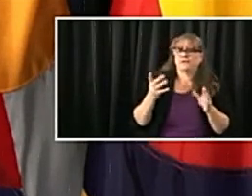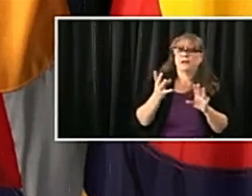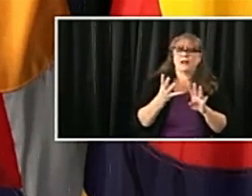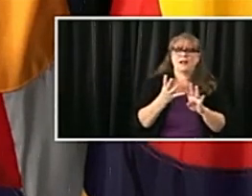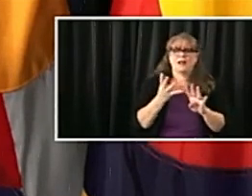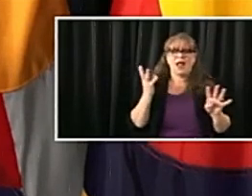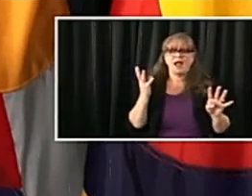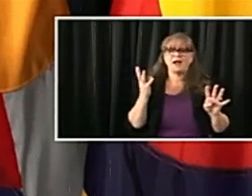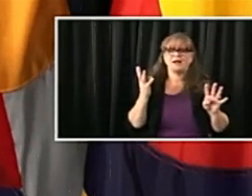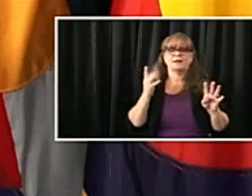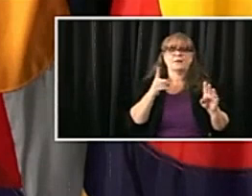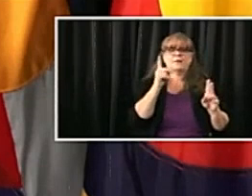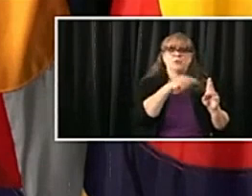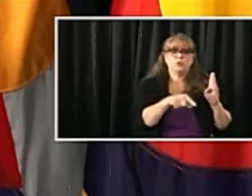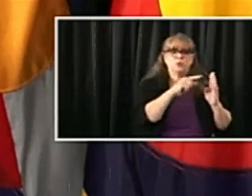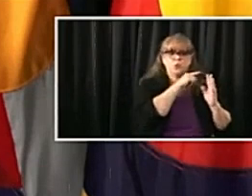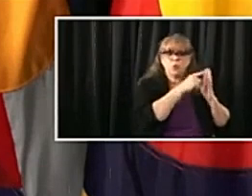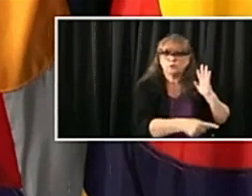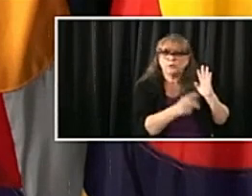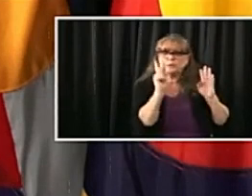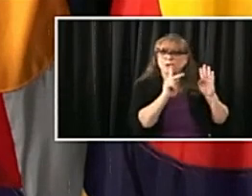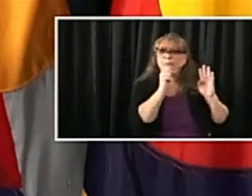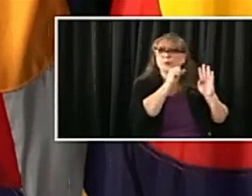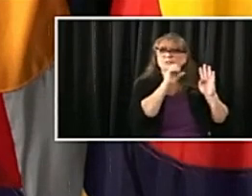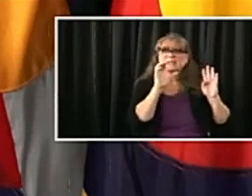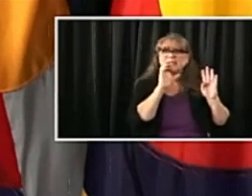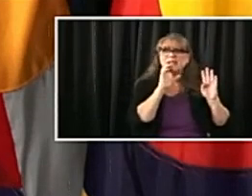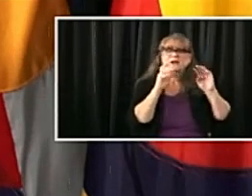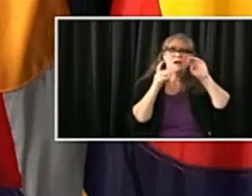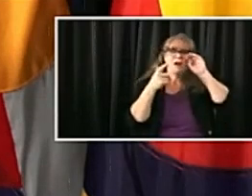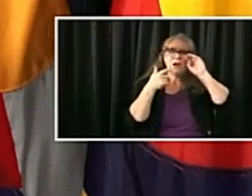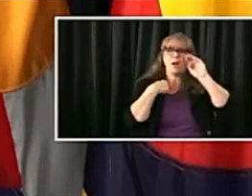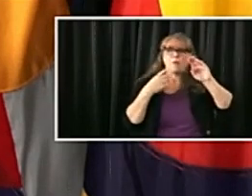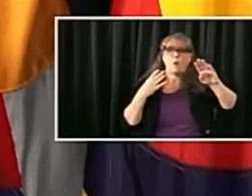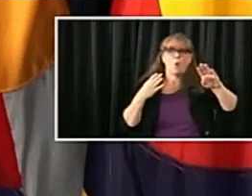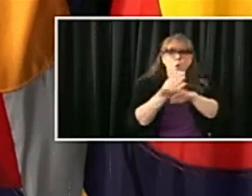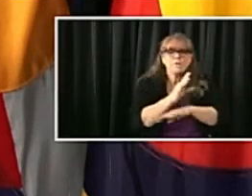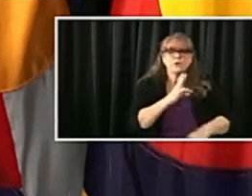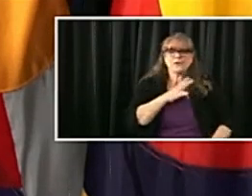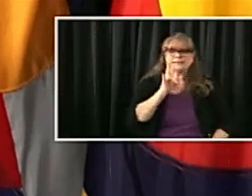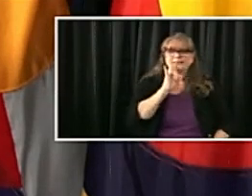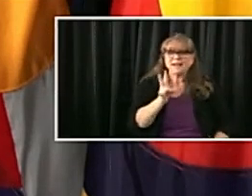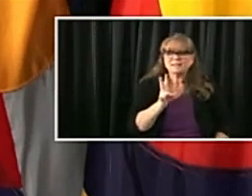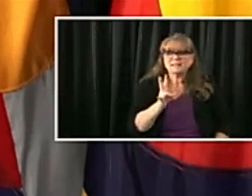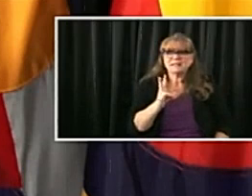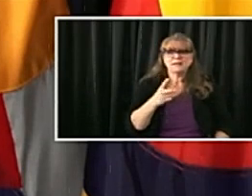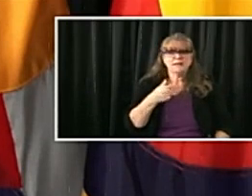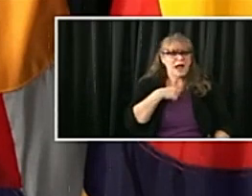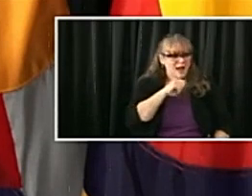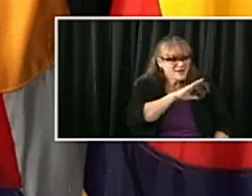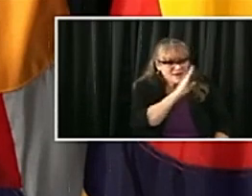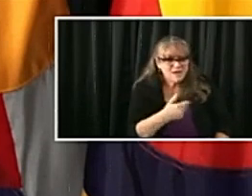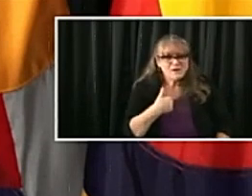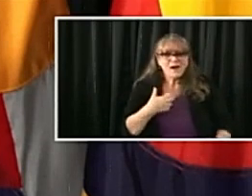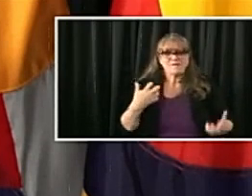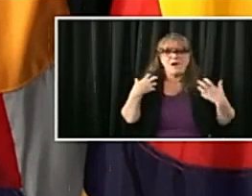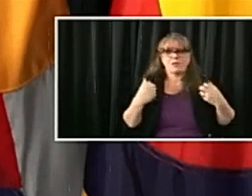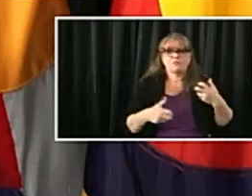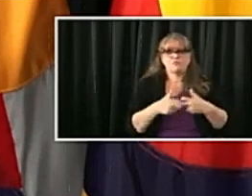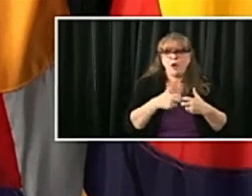emailing, calling, saying, I'm much older than 70. I have a health condition. Why am I not ahead of my healthier or younger neighbors? Can you just address and clarify